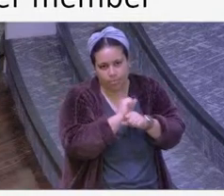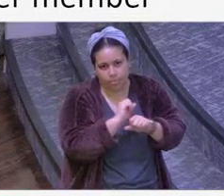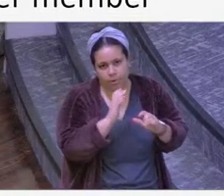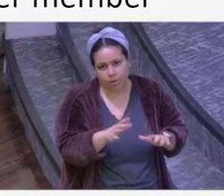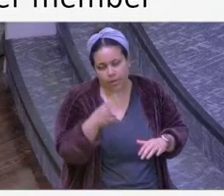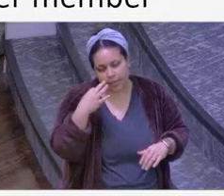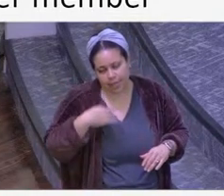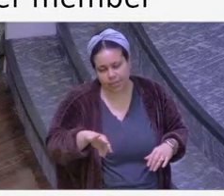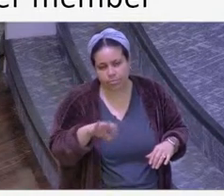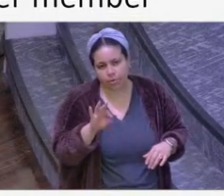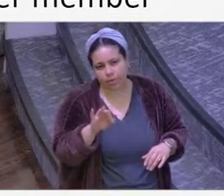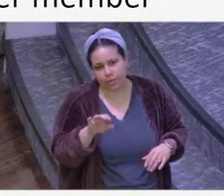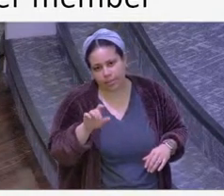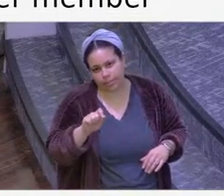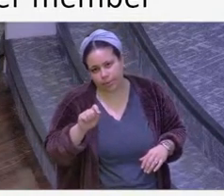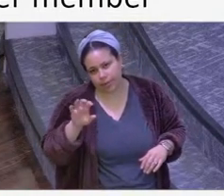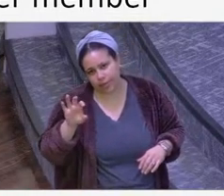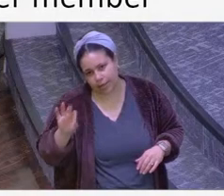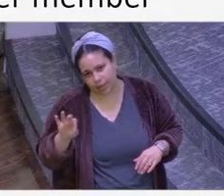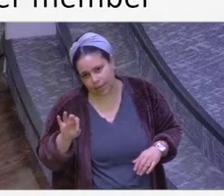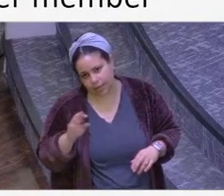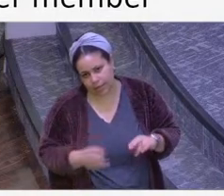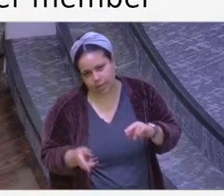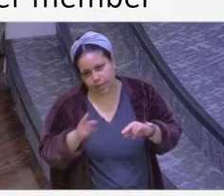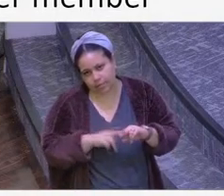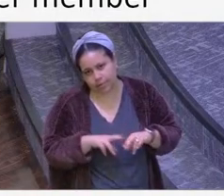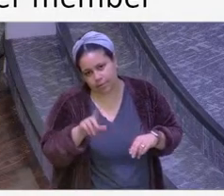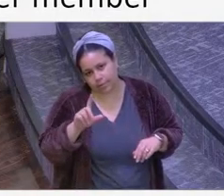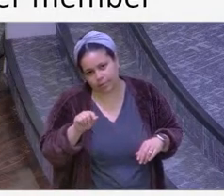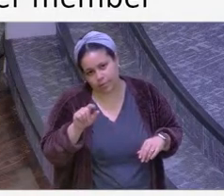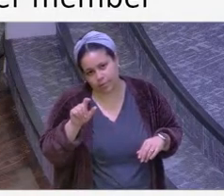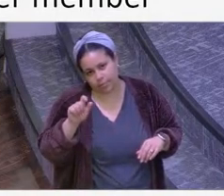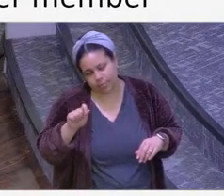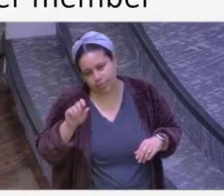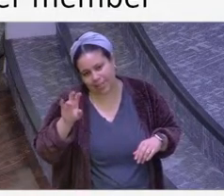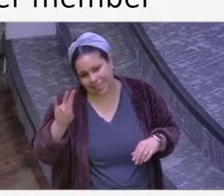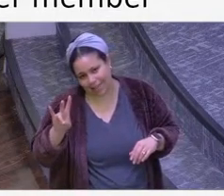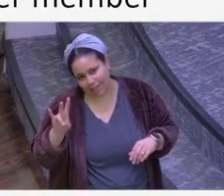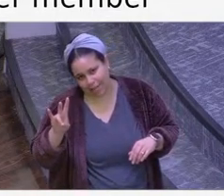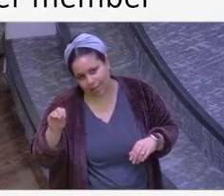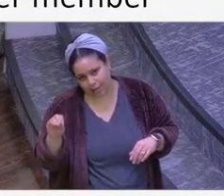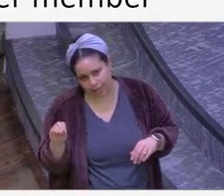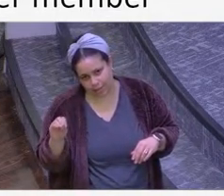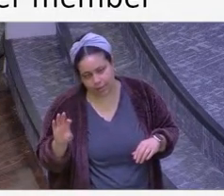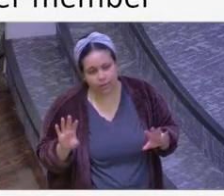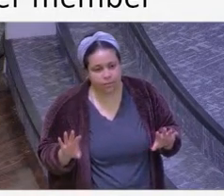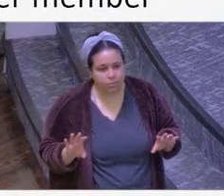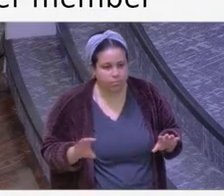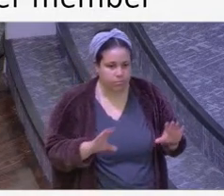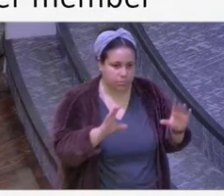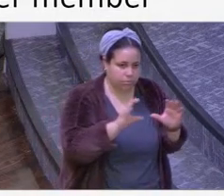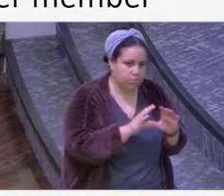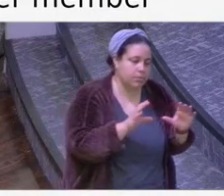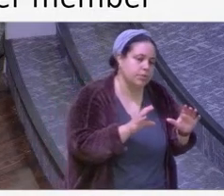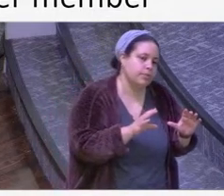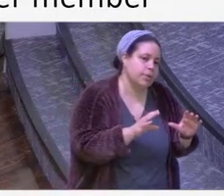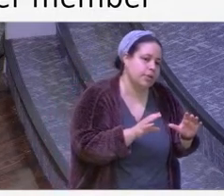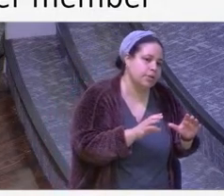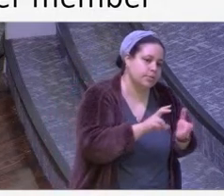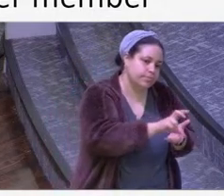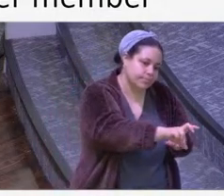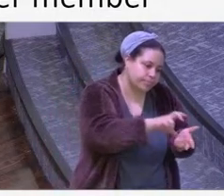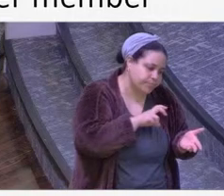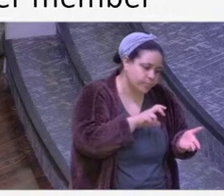going from 19.98 to 20.78. Again, we get, on the certified side, we get that back mostly through QBE. On